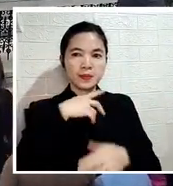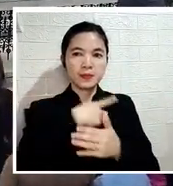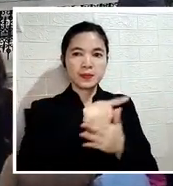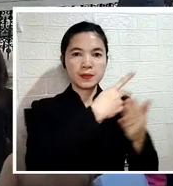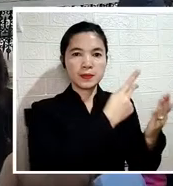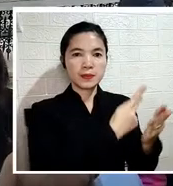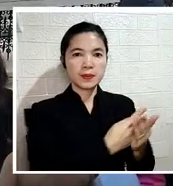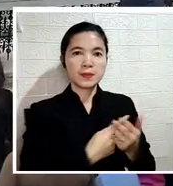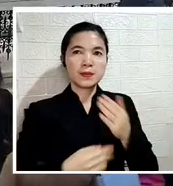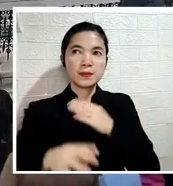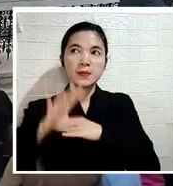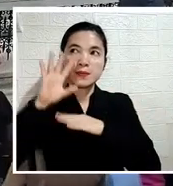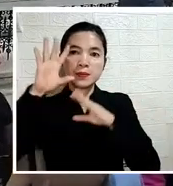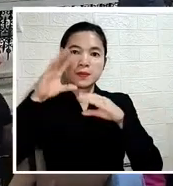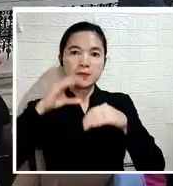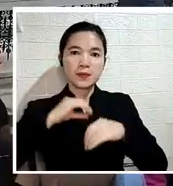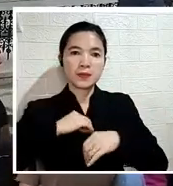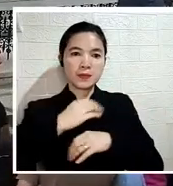artibi